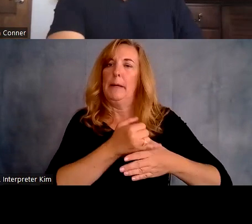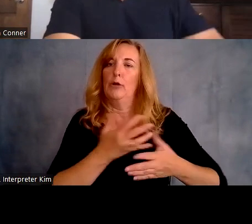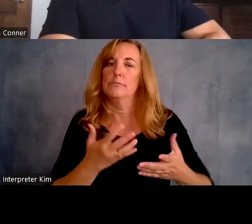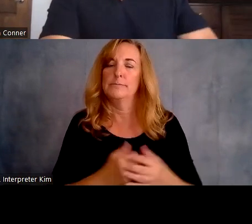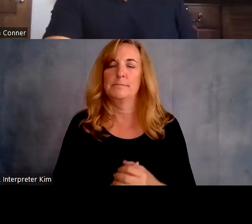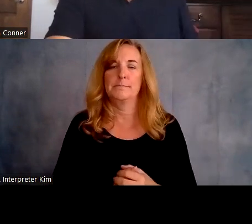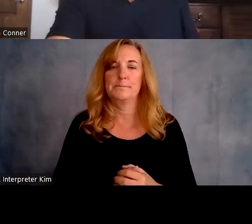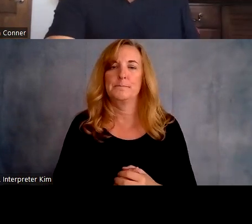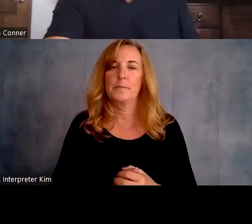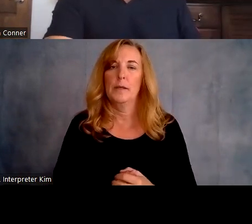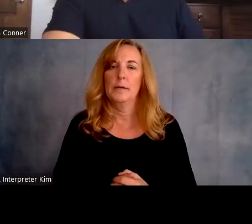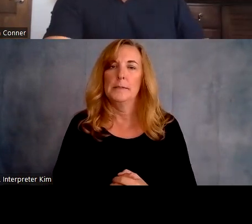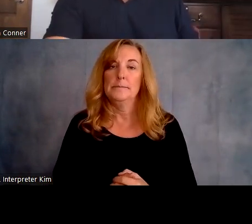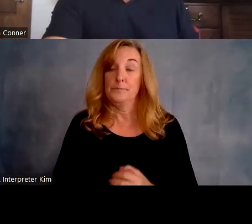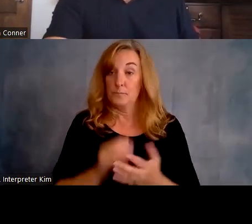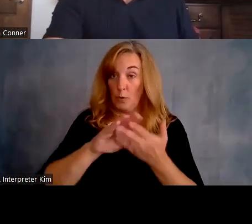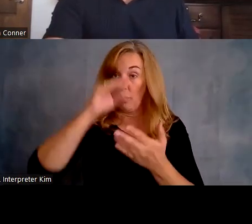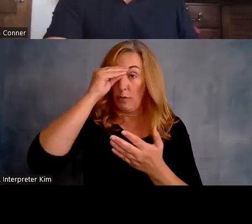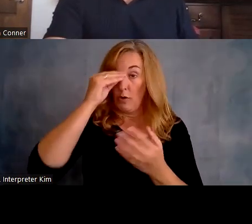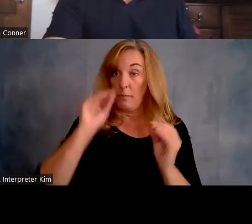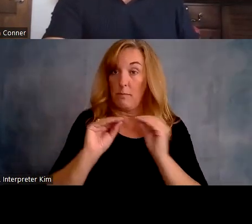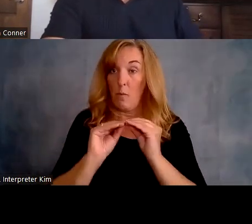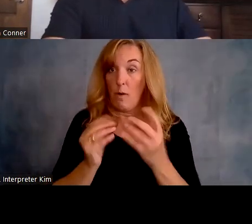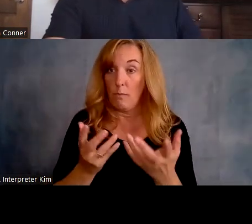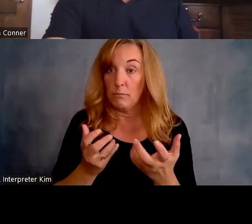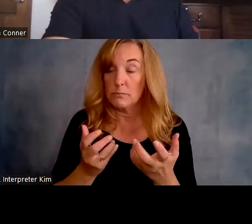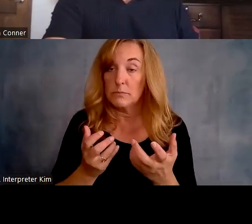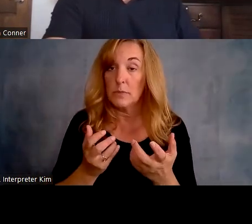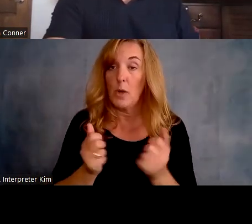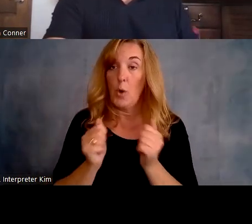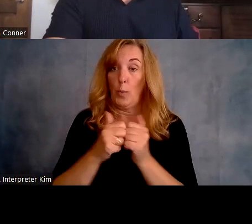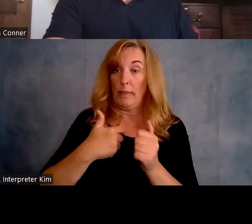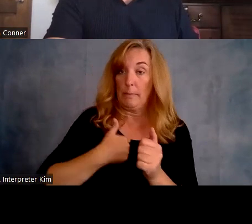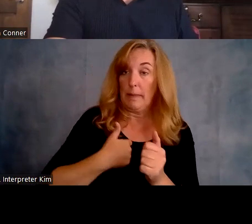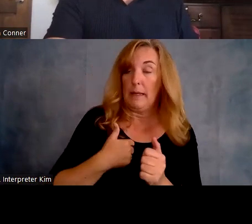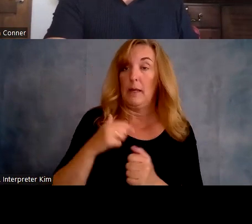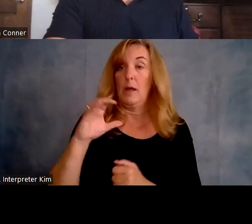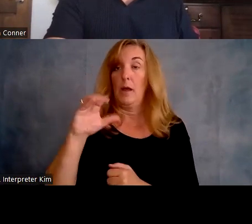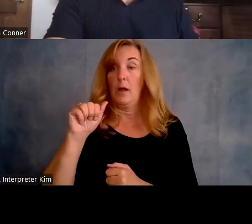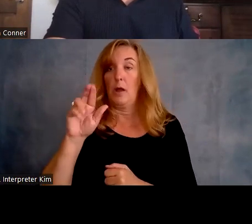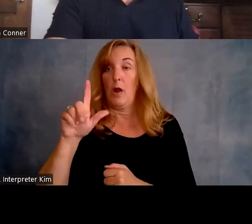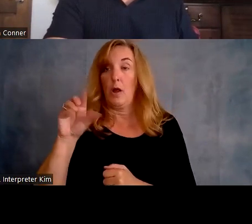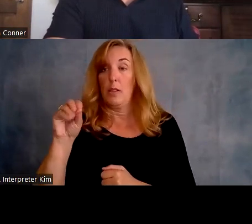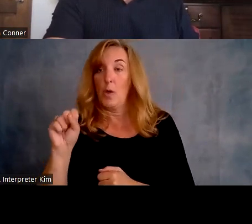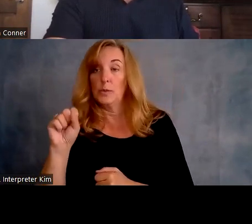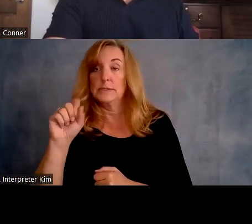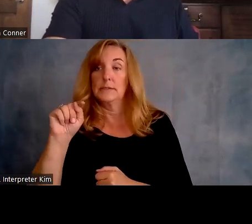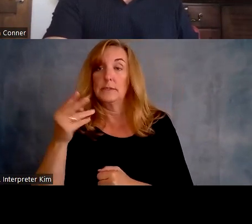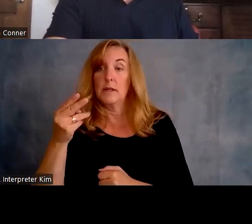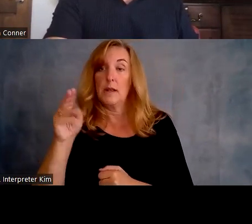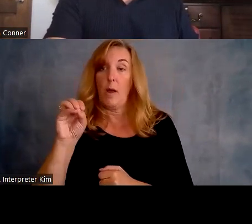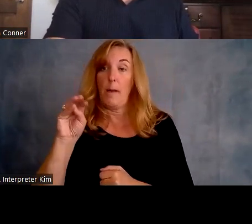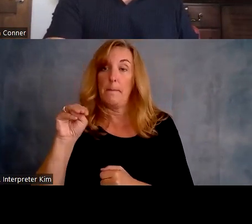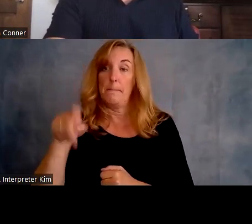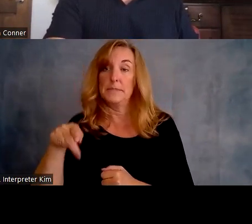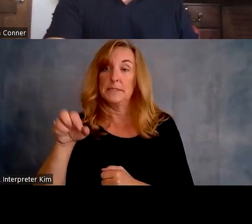learn more about this with me and with Carlos Thompson, Dr. Carlos Thompson, we have a